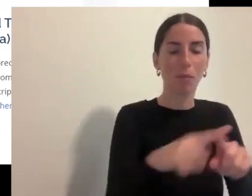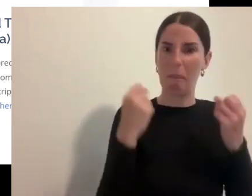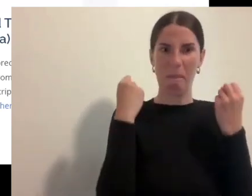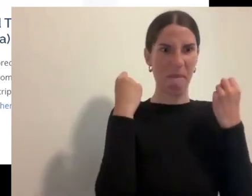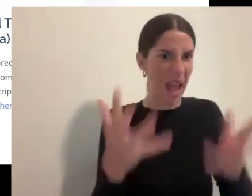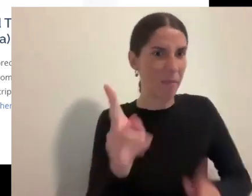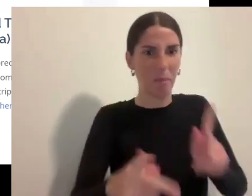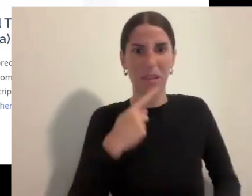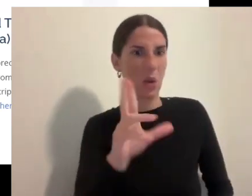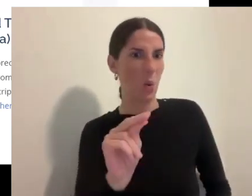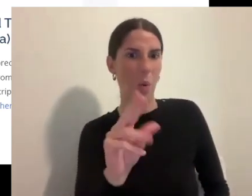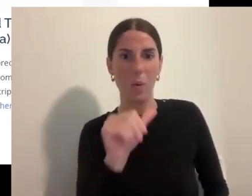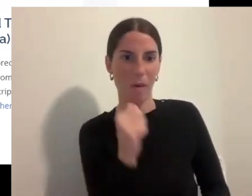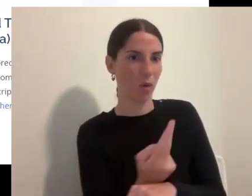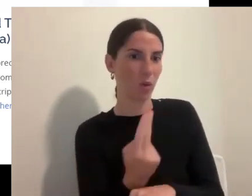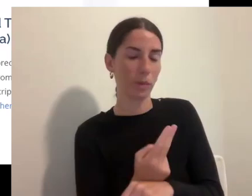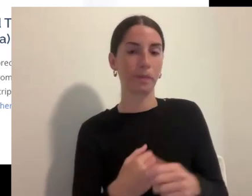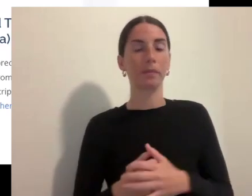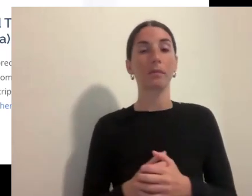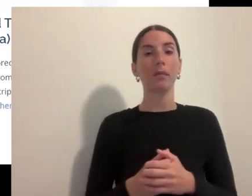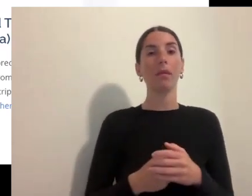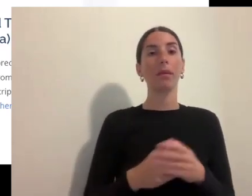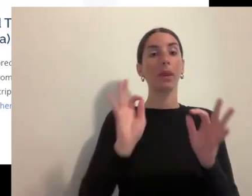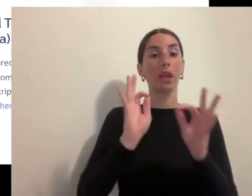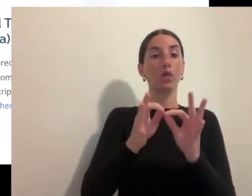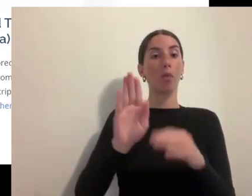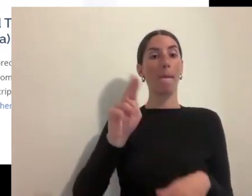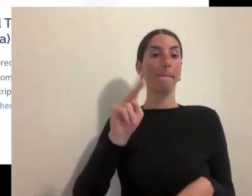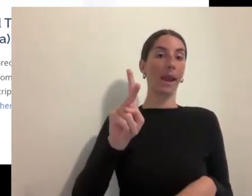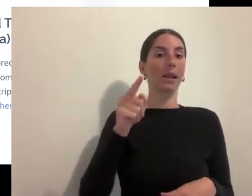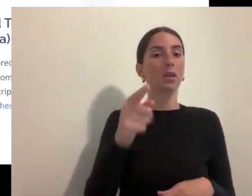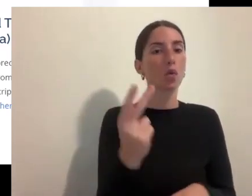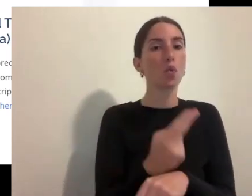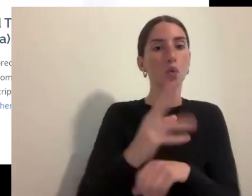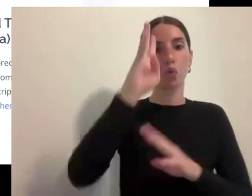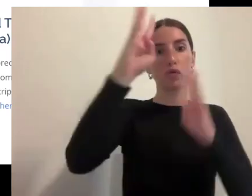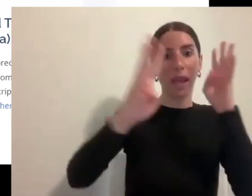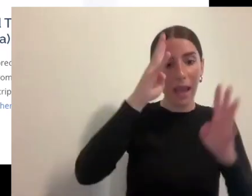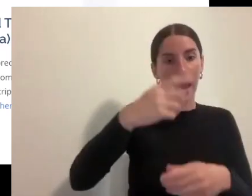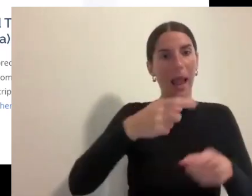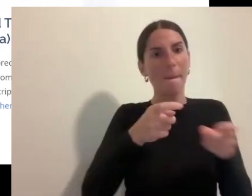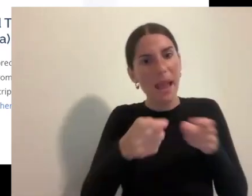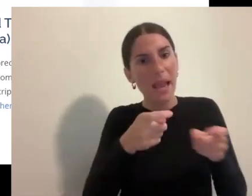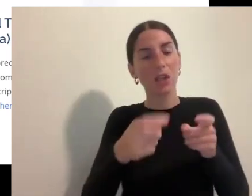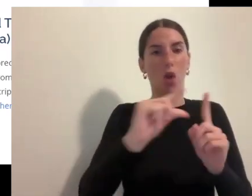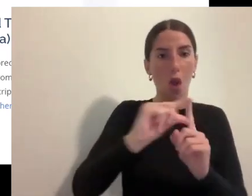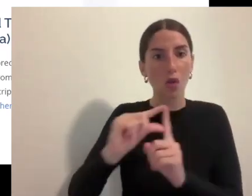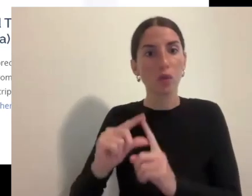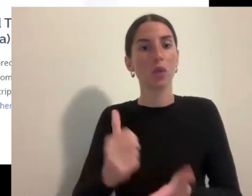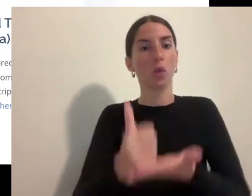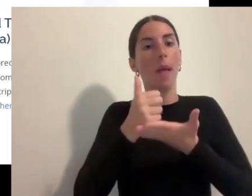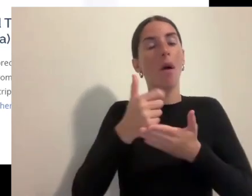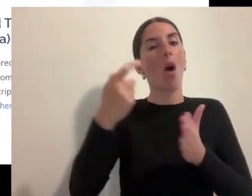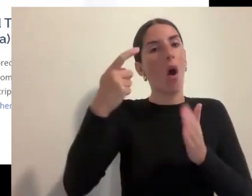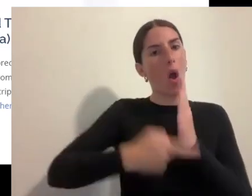and some people are not. So Interpret Bank is used to create and manage glossaries to help us automatically